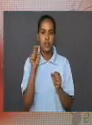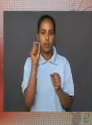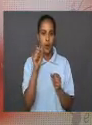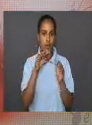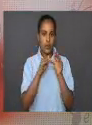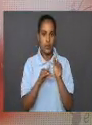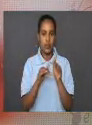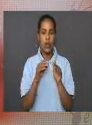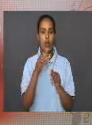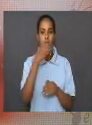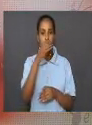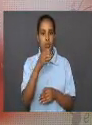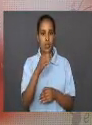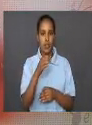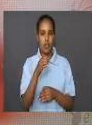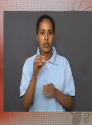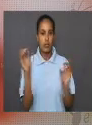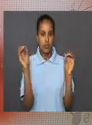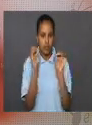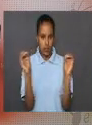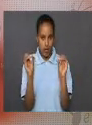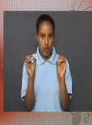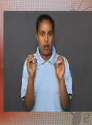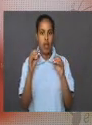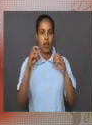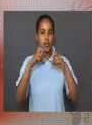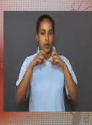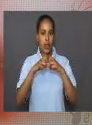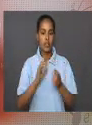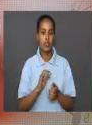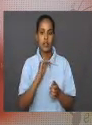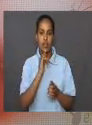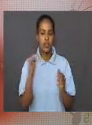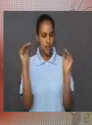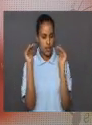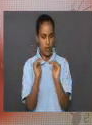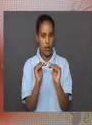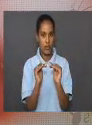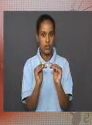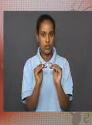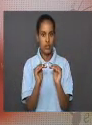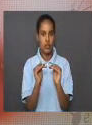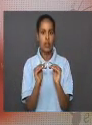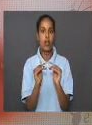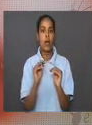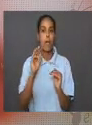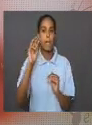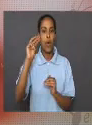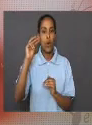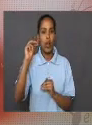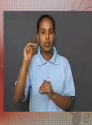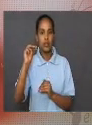depression of solutions of non-electrolytes is equal to the